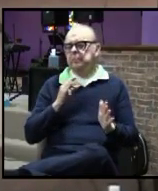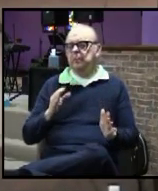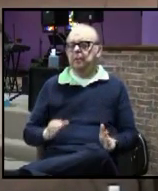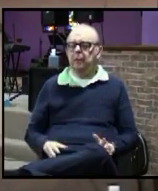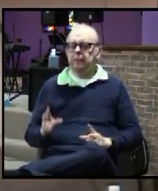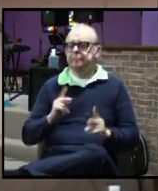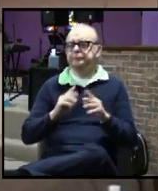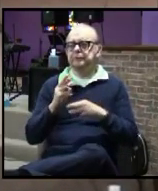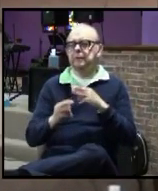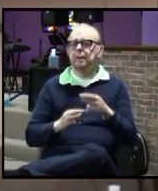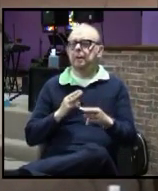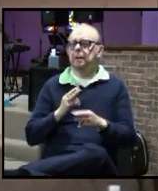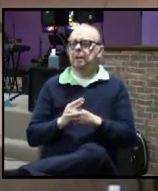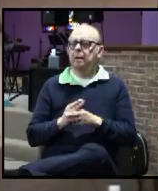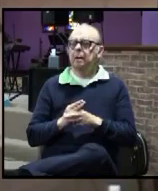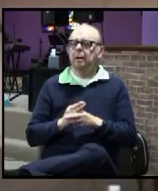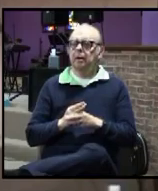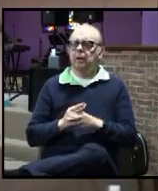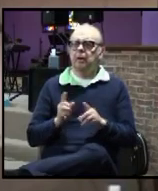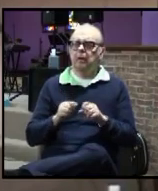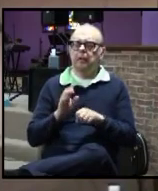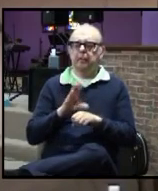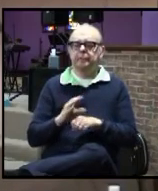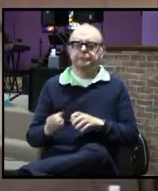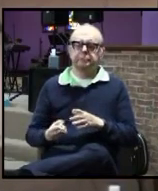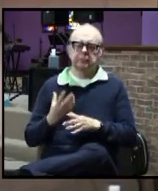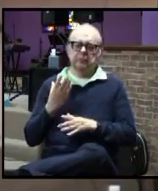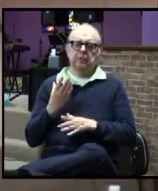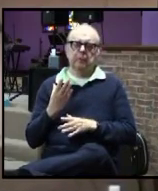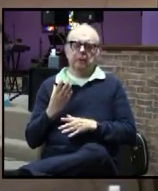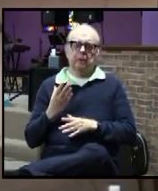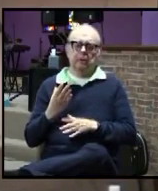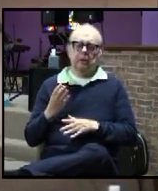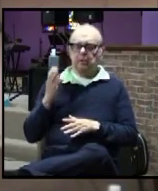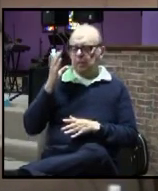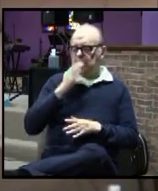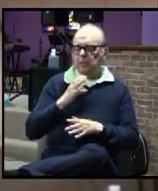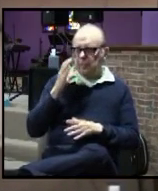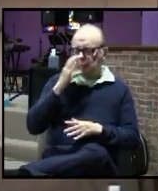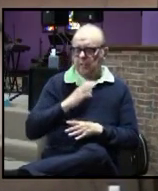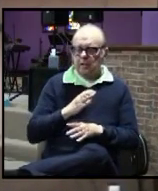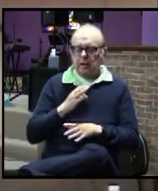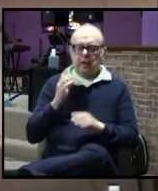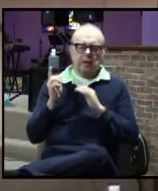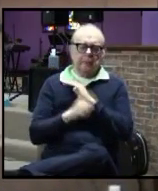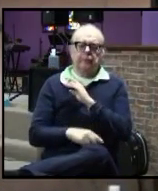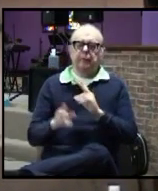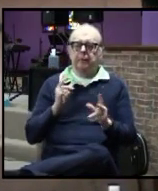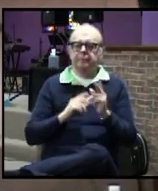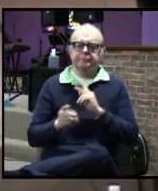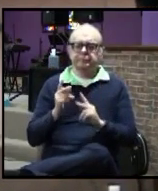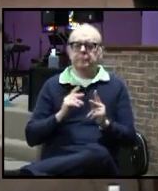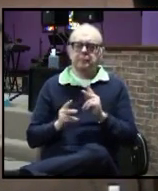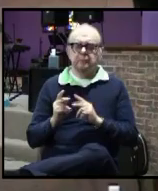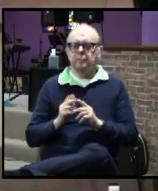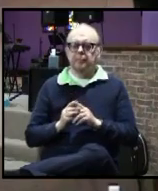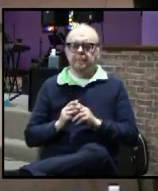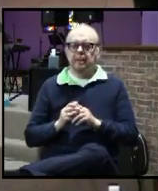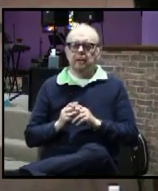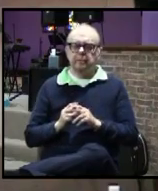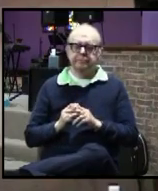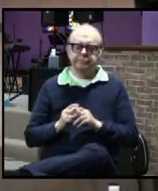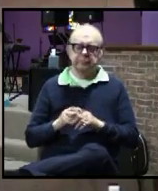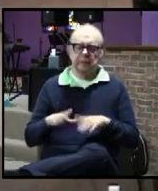anti-Christian people in the world. As the church was growing and being born, he was hunting it down and persecuting it. In fact,